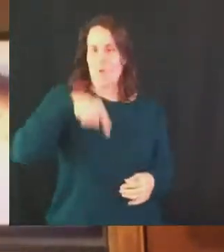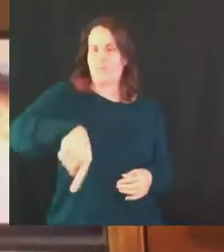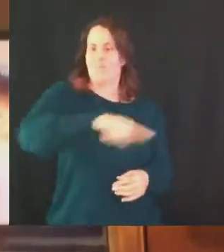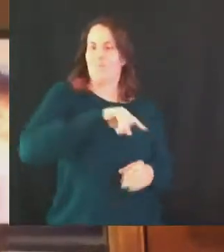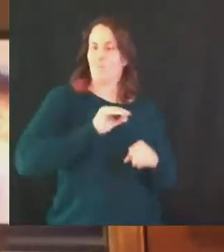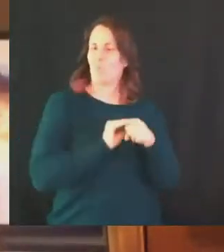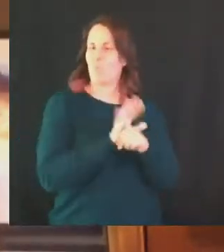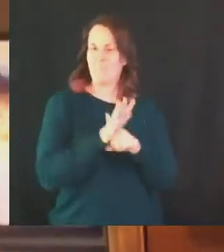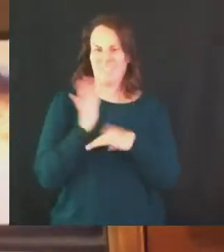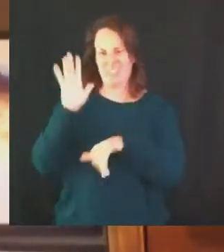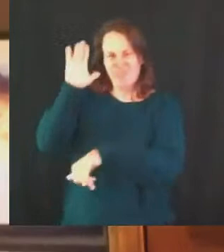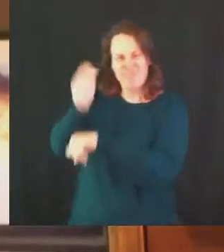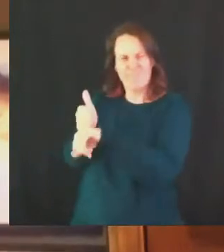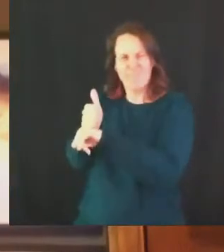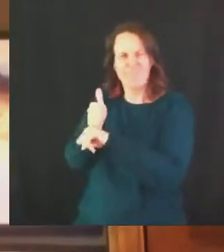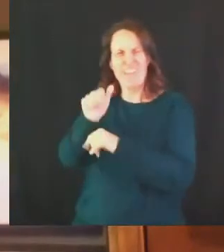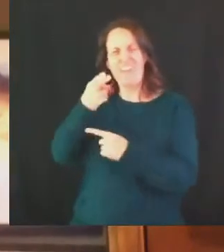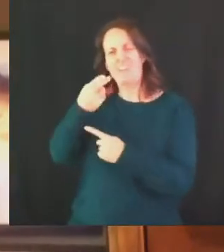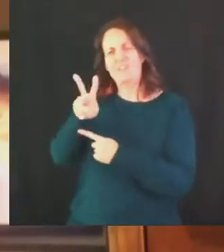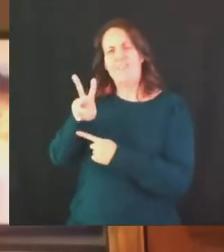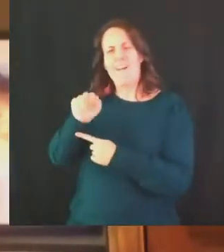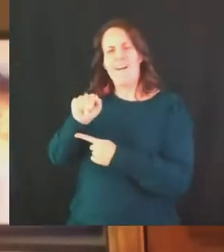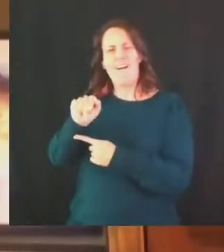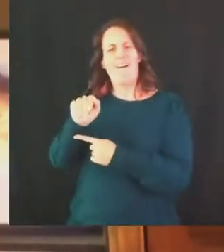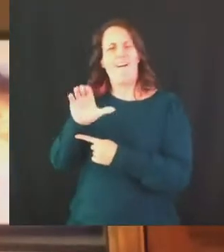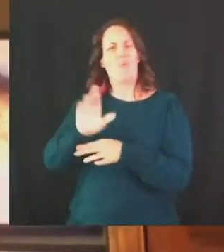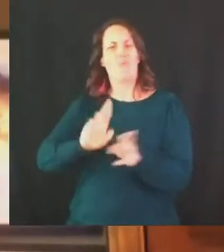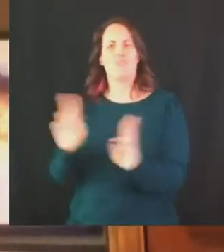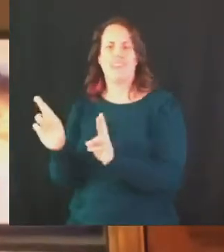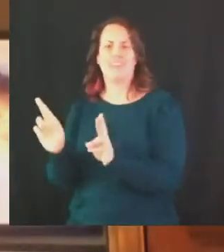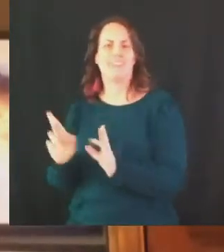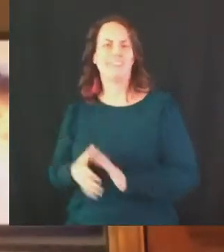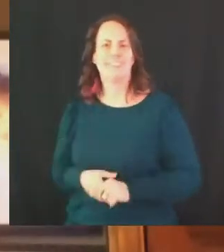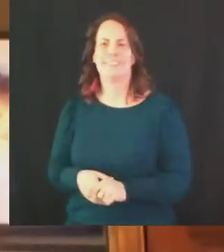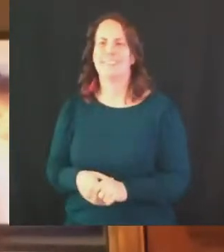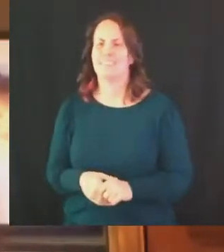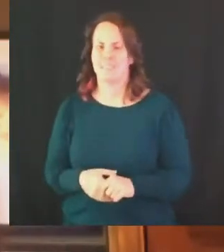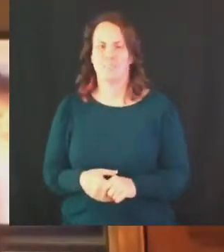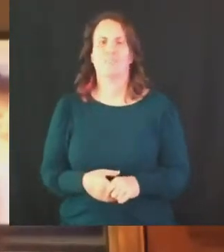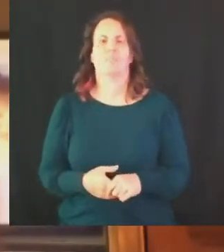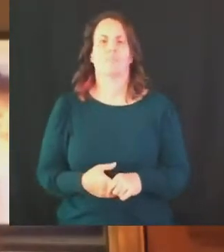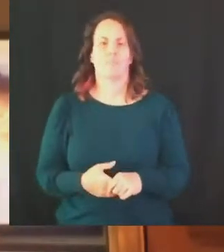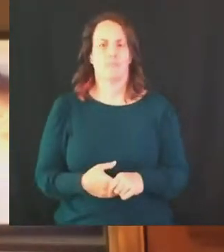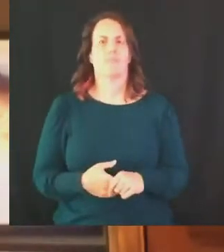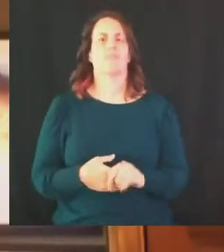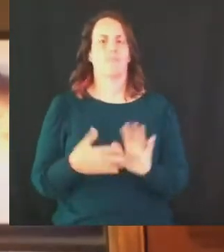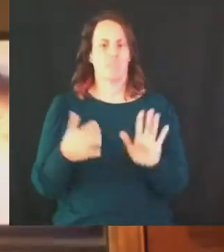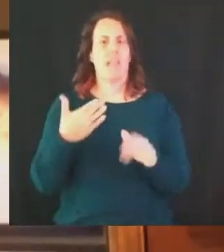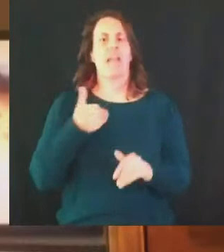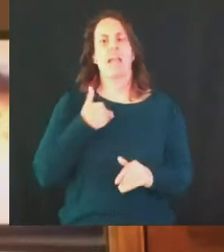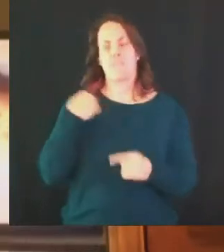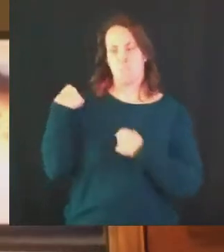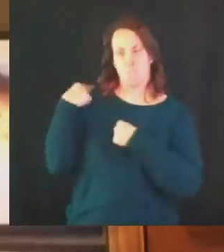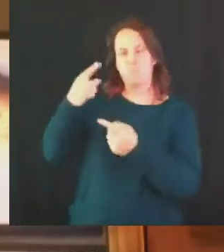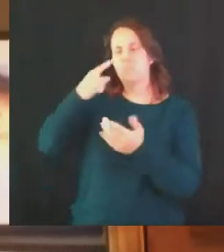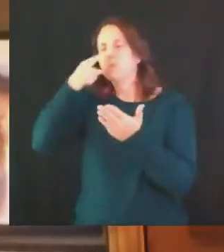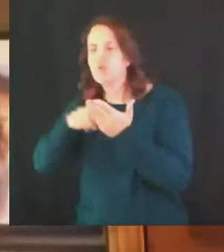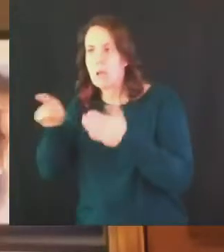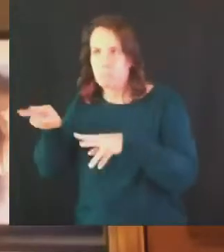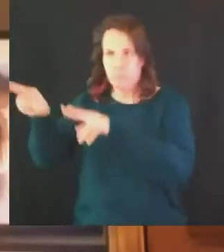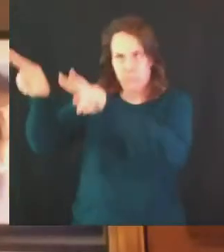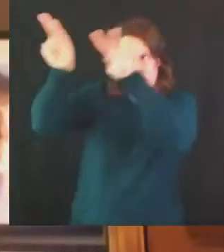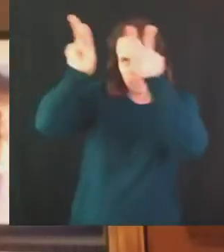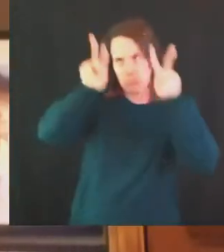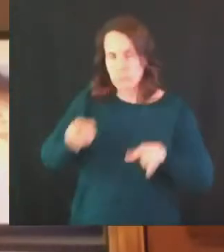facility has been kept up to date. We have regular checks on the physical plant. The facility is regularly cleaned. We now have to bring in